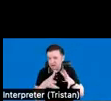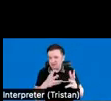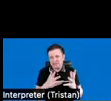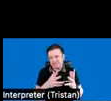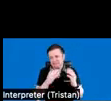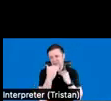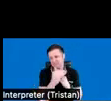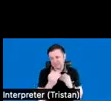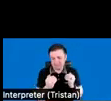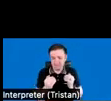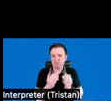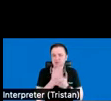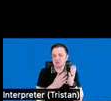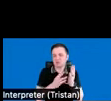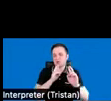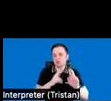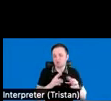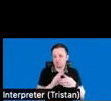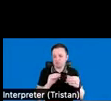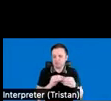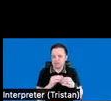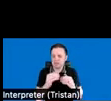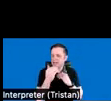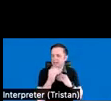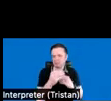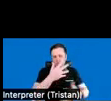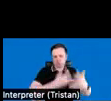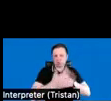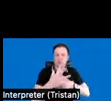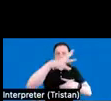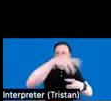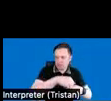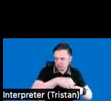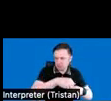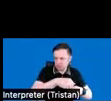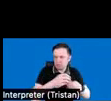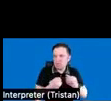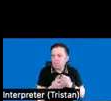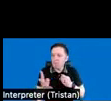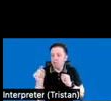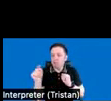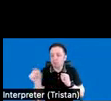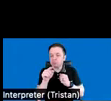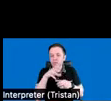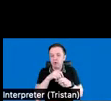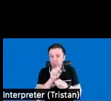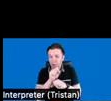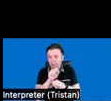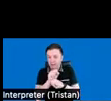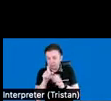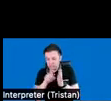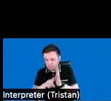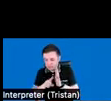studies reported very limited social participation. The few studies that focus on employment reported lack